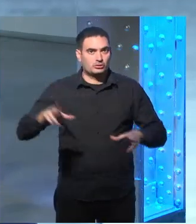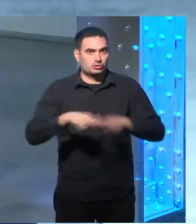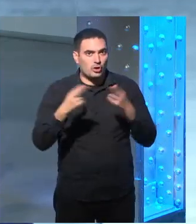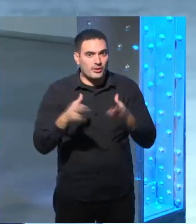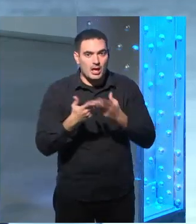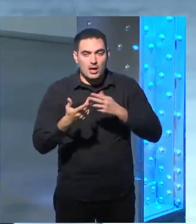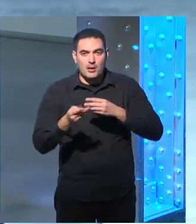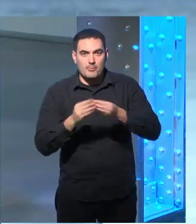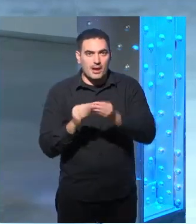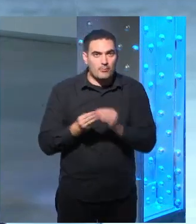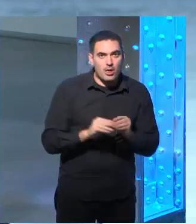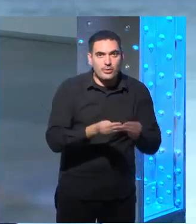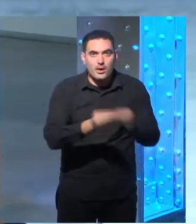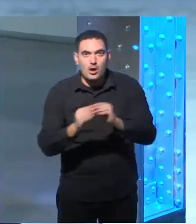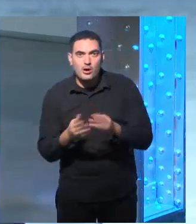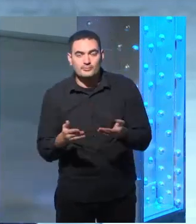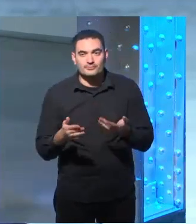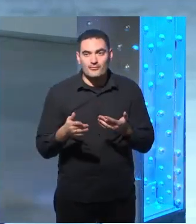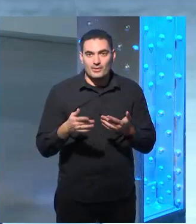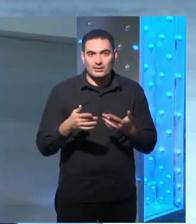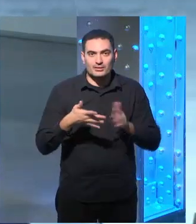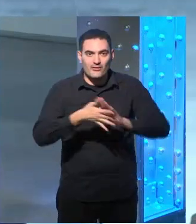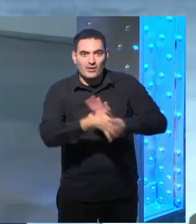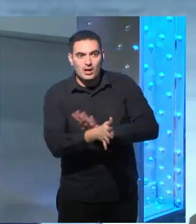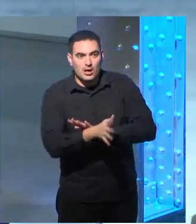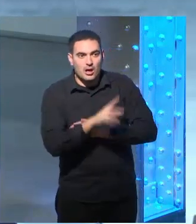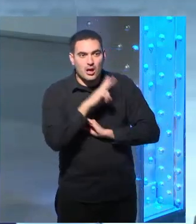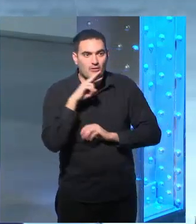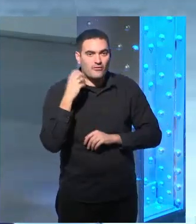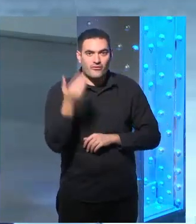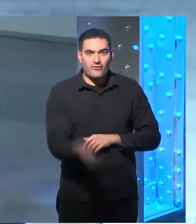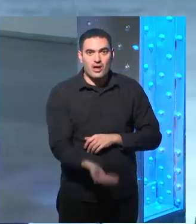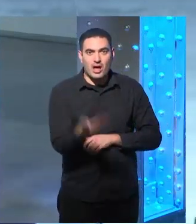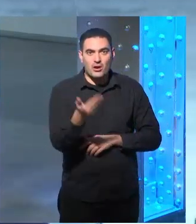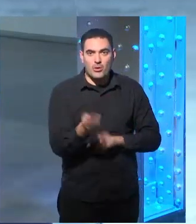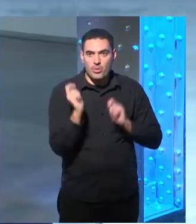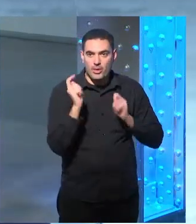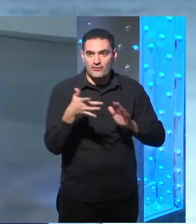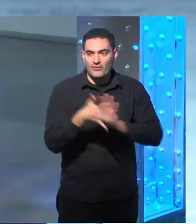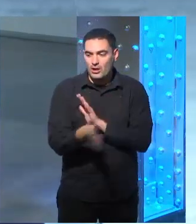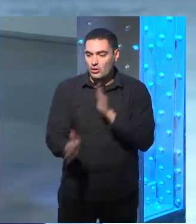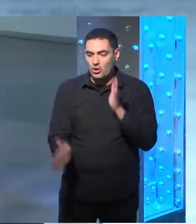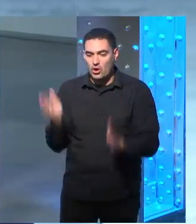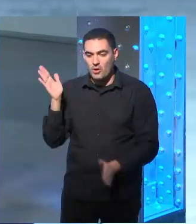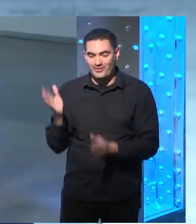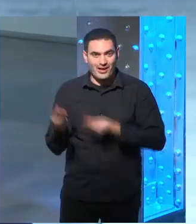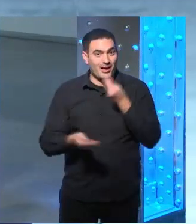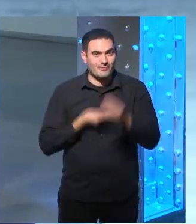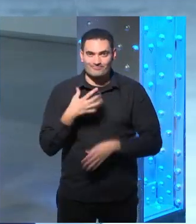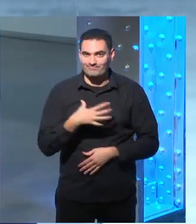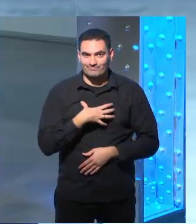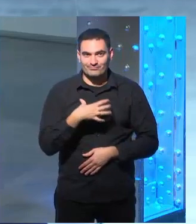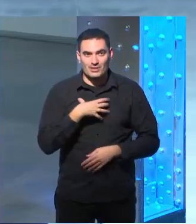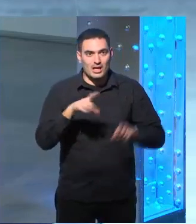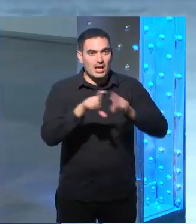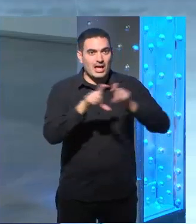social intelligence, manipulation, creativity, being able to make a difference between what is valuable for society and what is